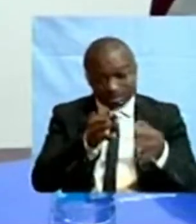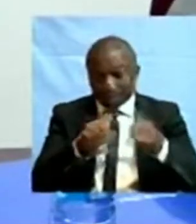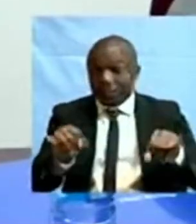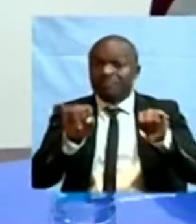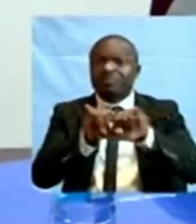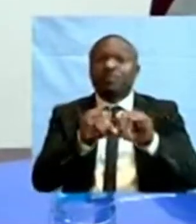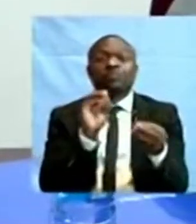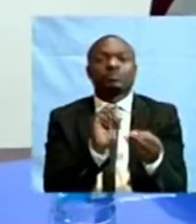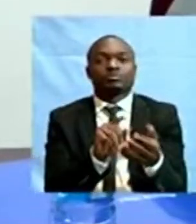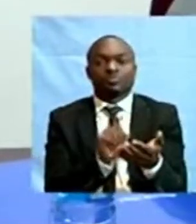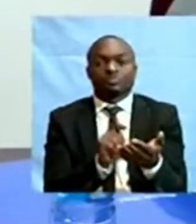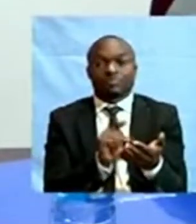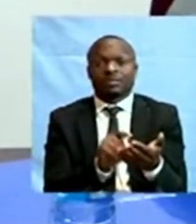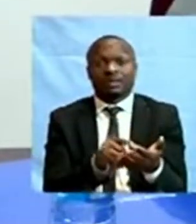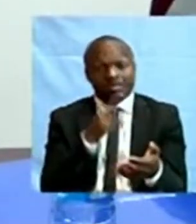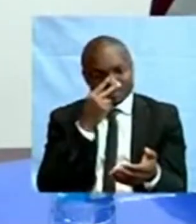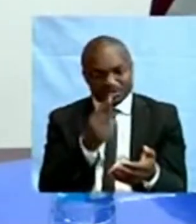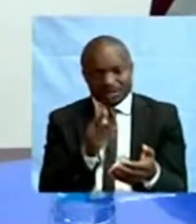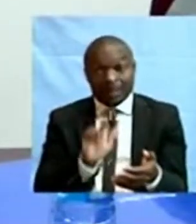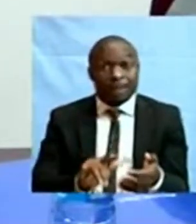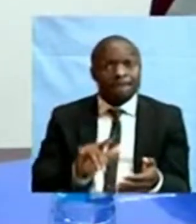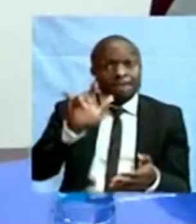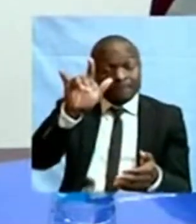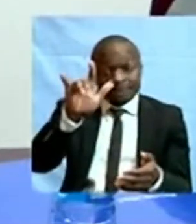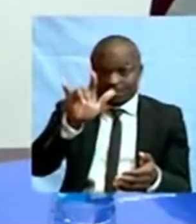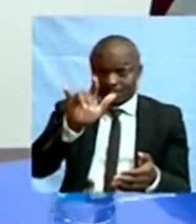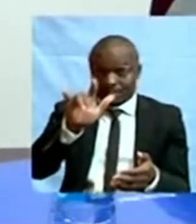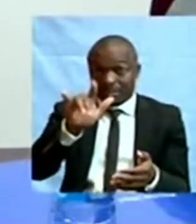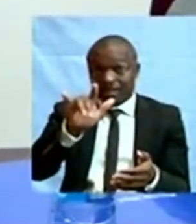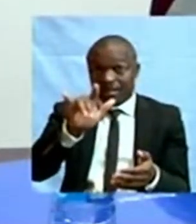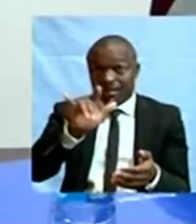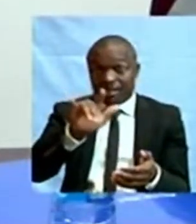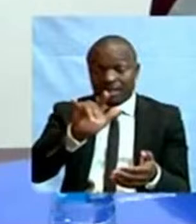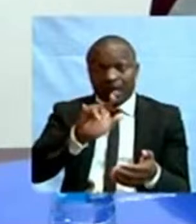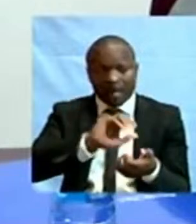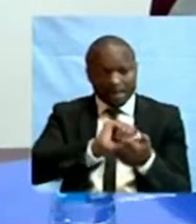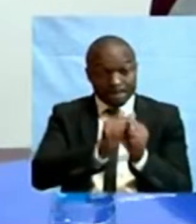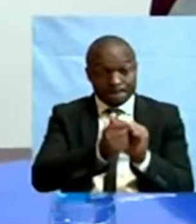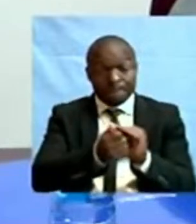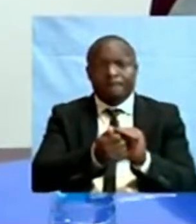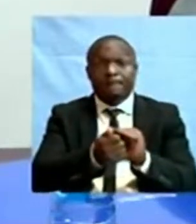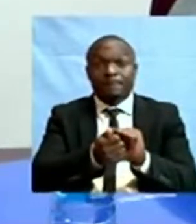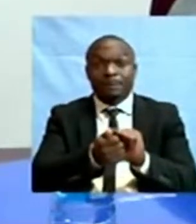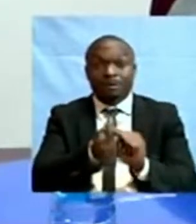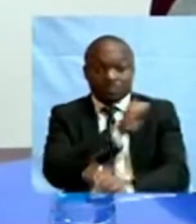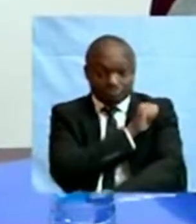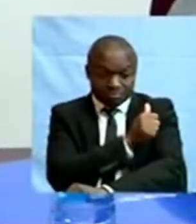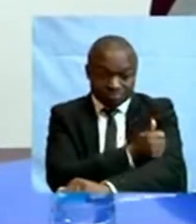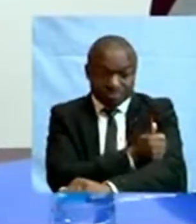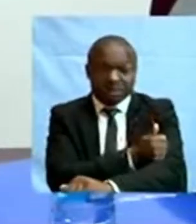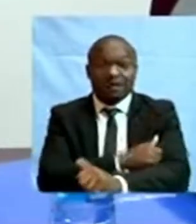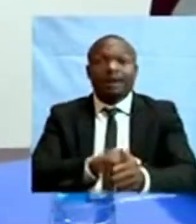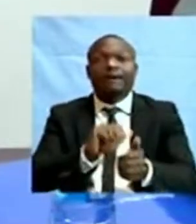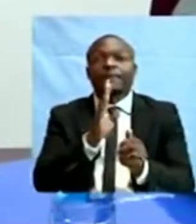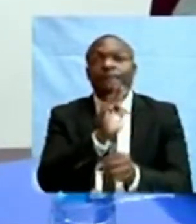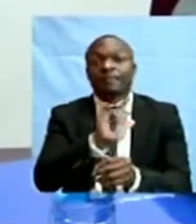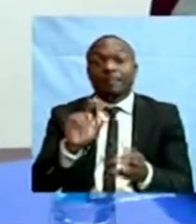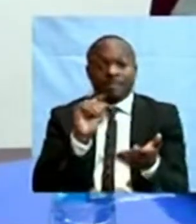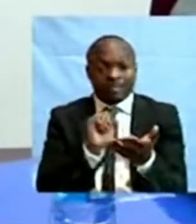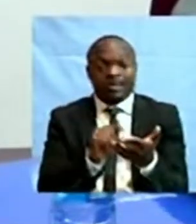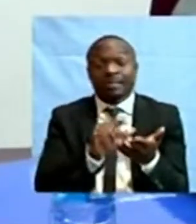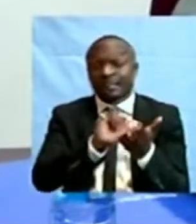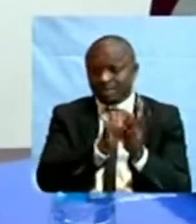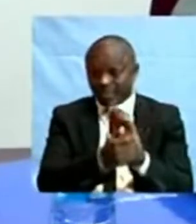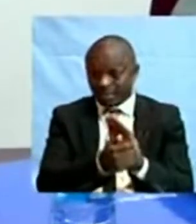important. We also note that the Civil Aviation Amendment Bill, that is number 10, which amends the Civil Aviation Act. This is the